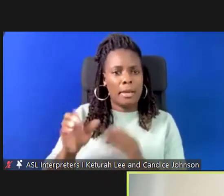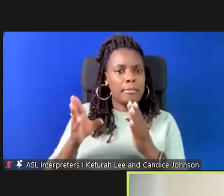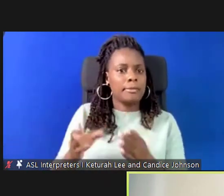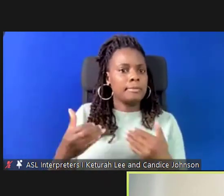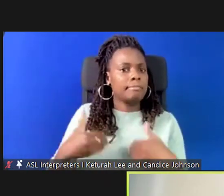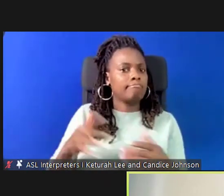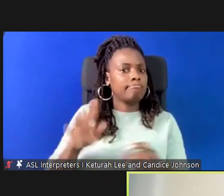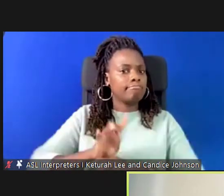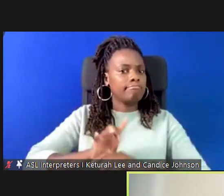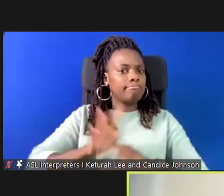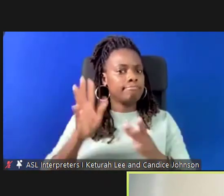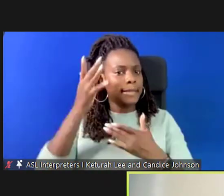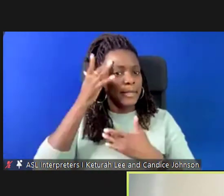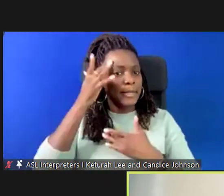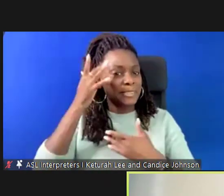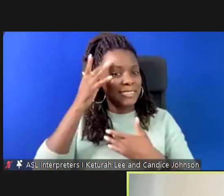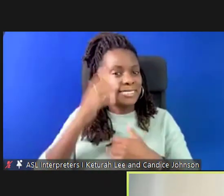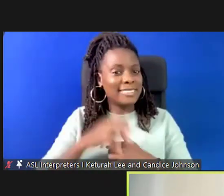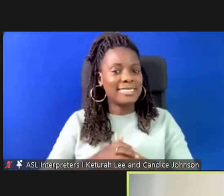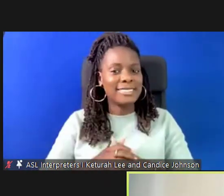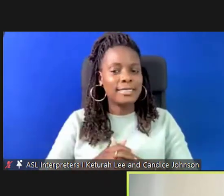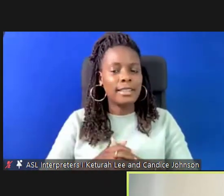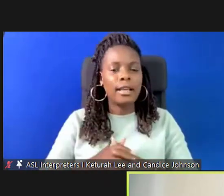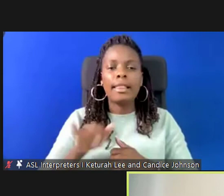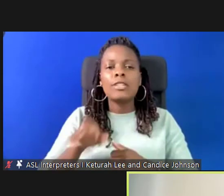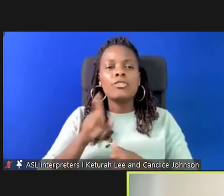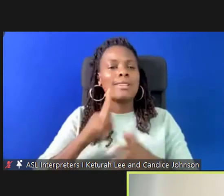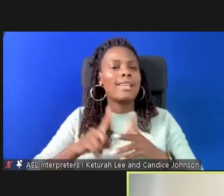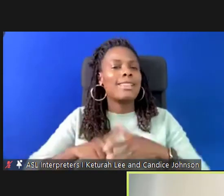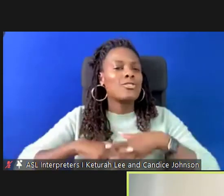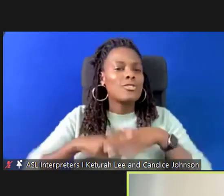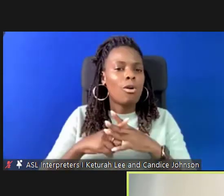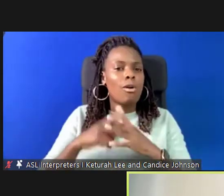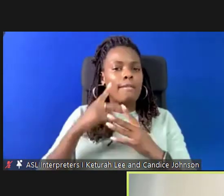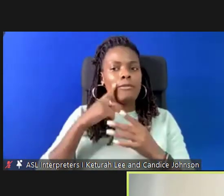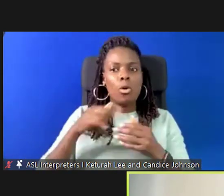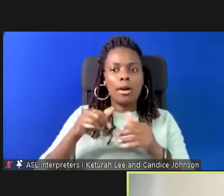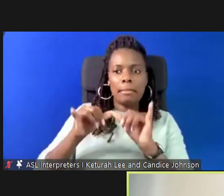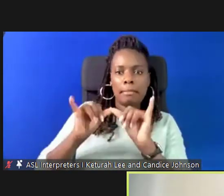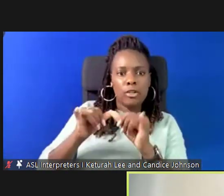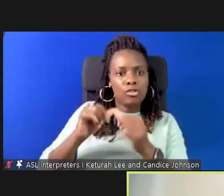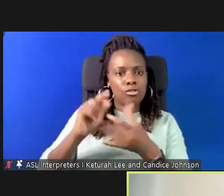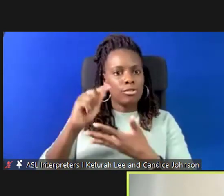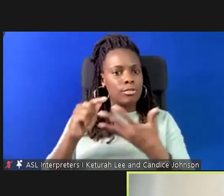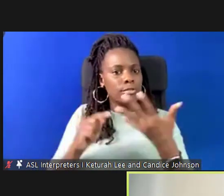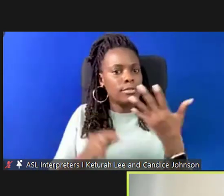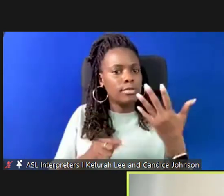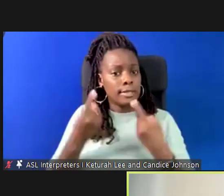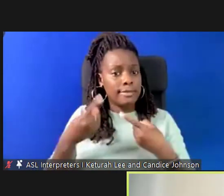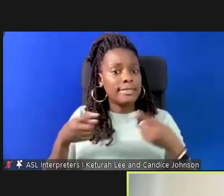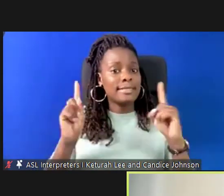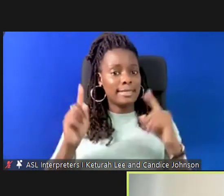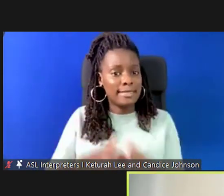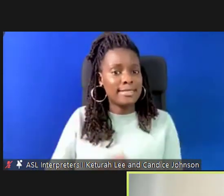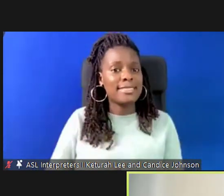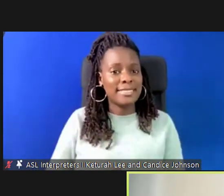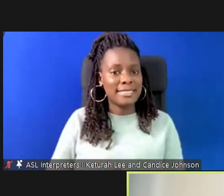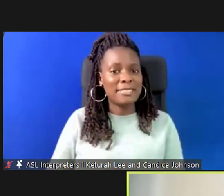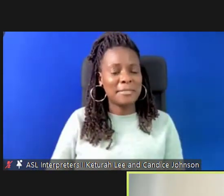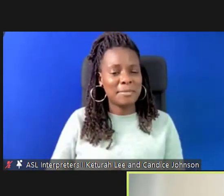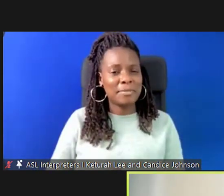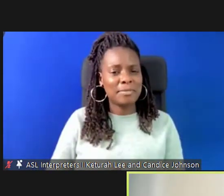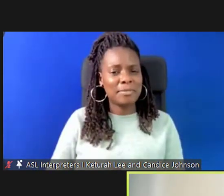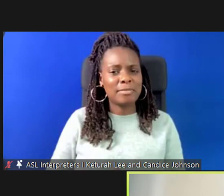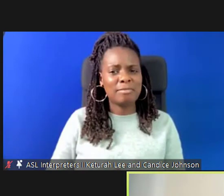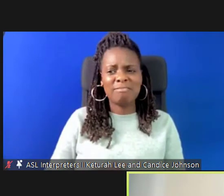of those then can be used as a starting point for measures. And I would suggest or posit that the most powerful